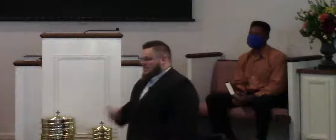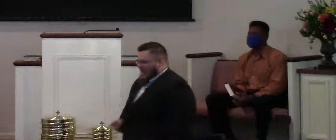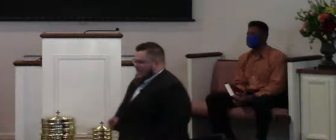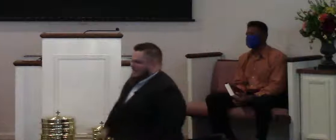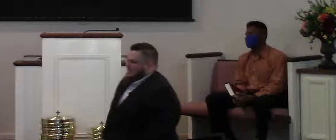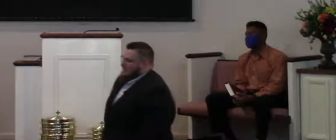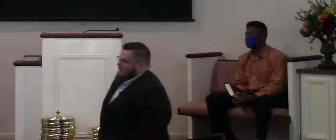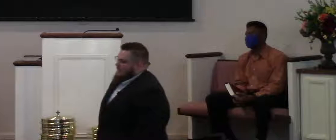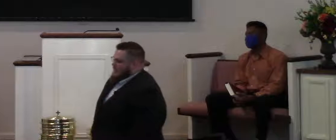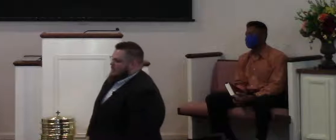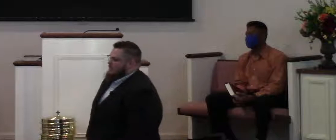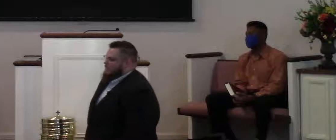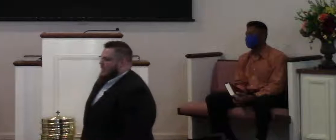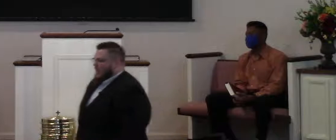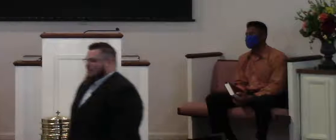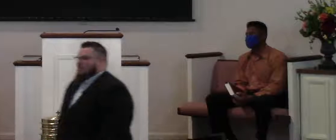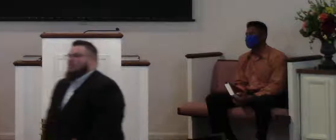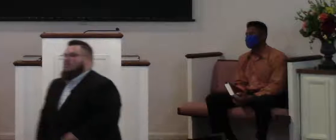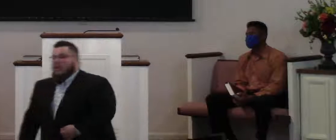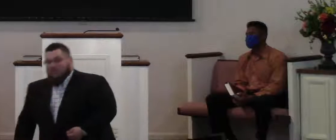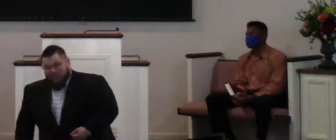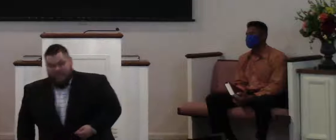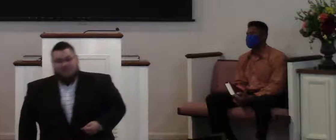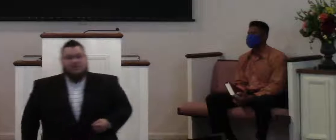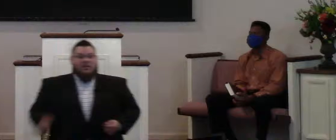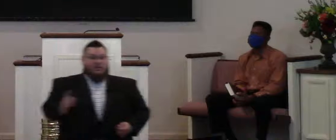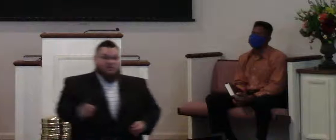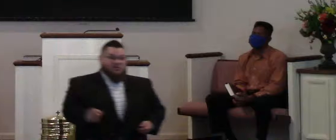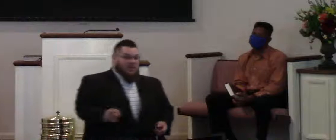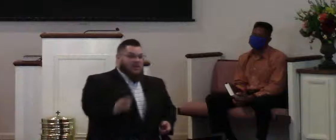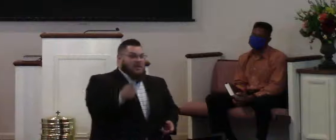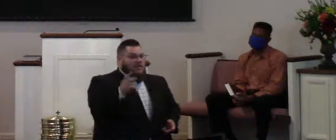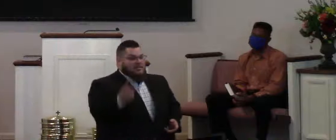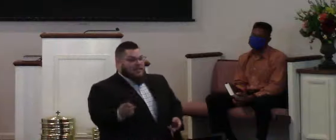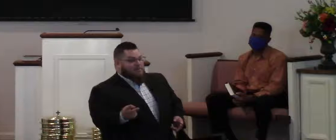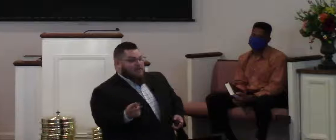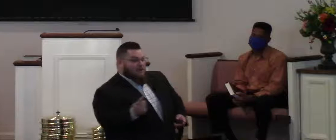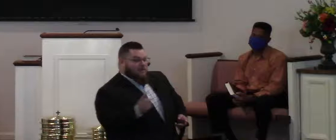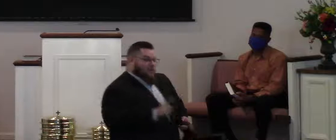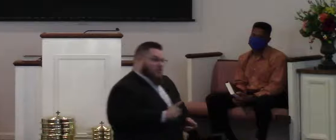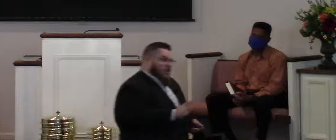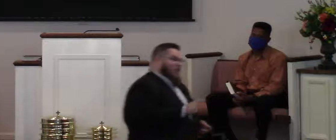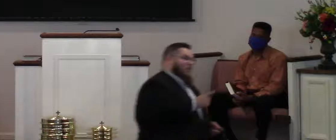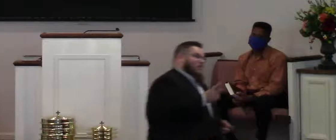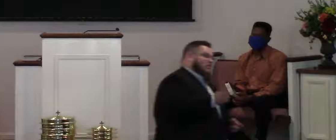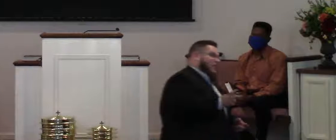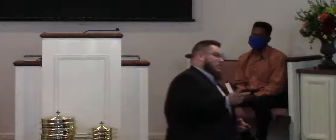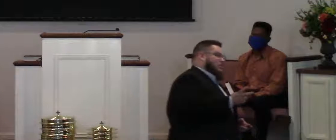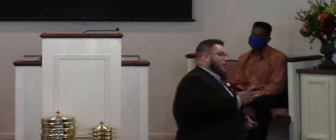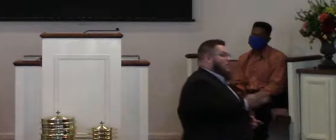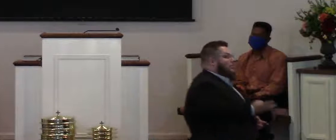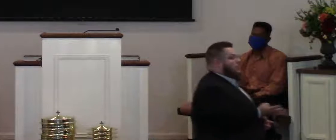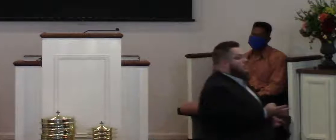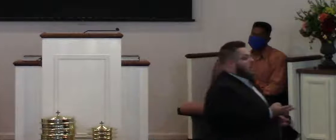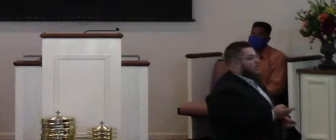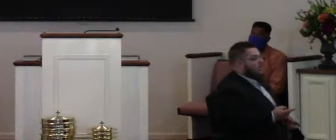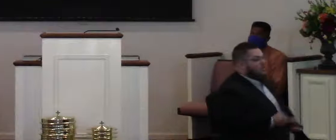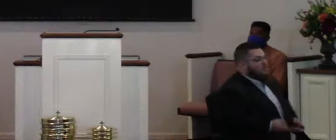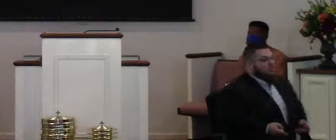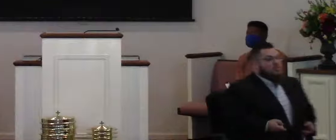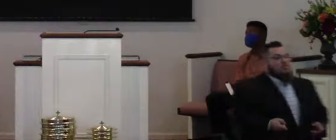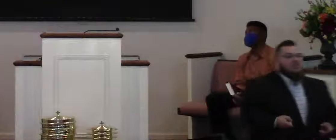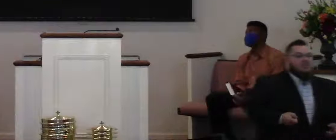Timothy, Titus, Philemon, Hebrews, James, 1 Peter, 2 Peter, 1 John, 2 John, 3